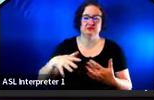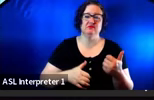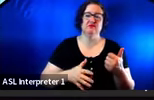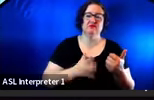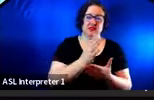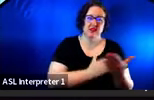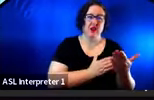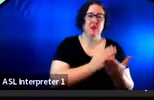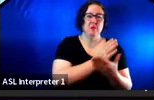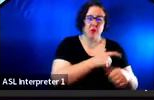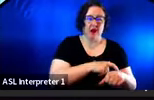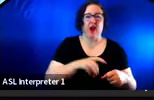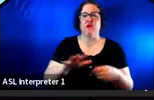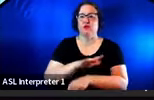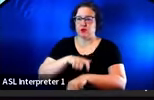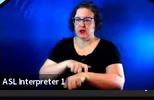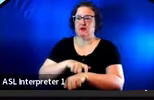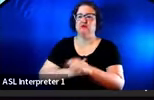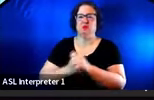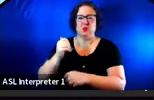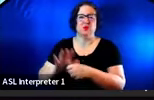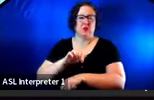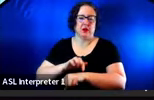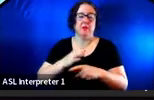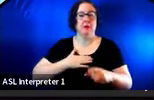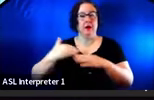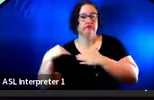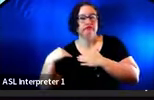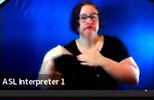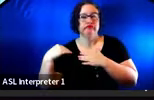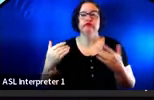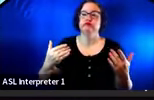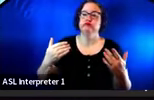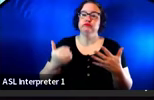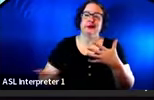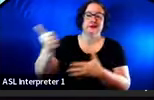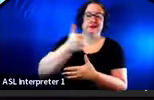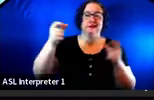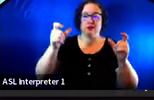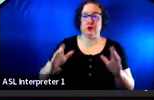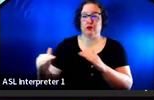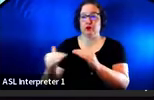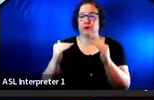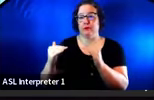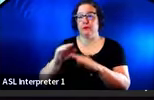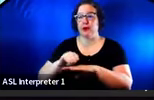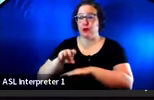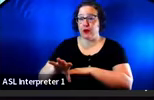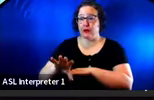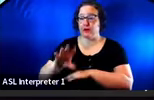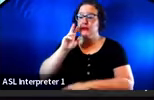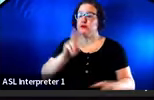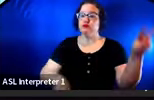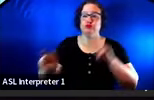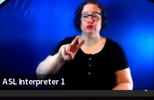part-time. But my responsibility as Senior Director of Peer Counseling is to oversee